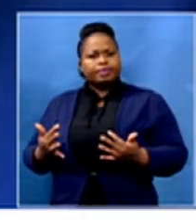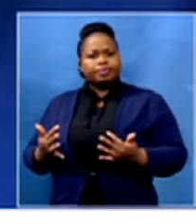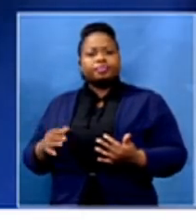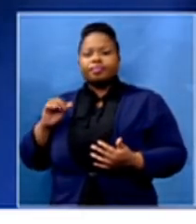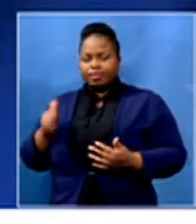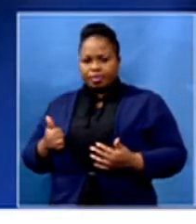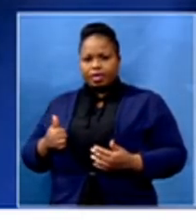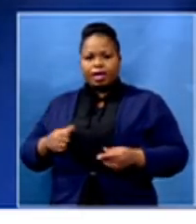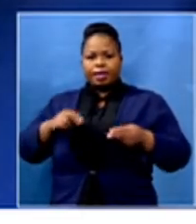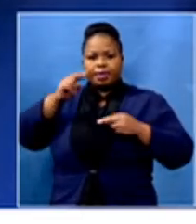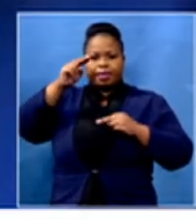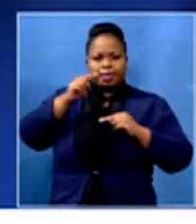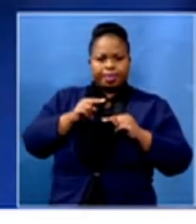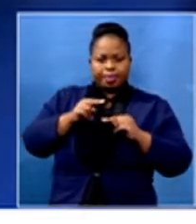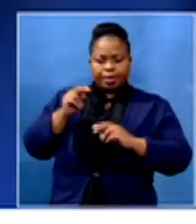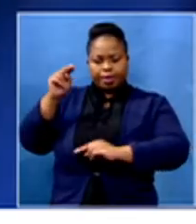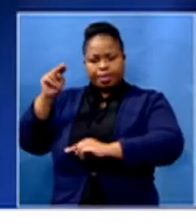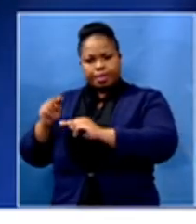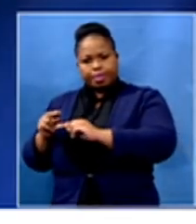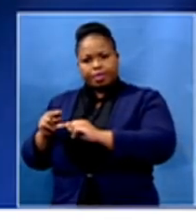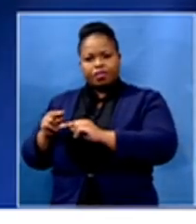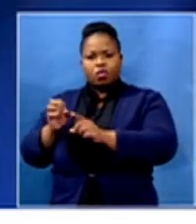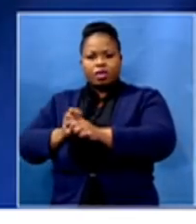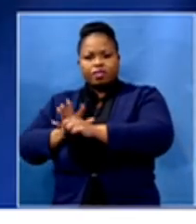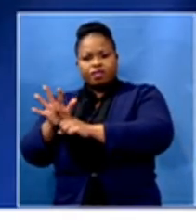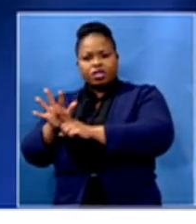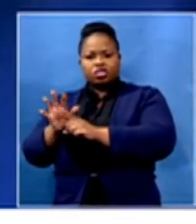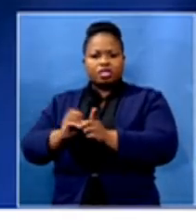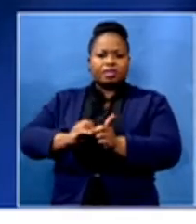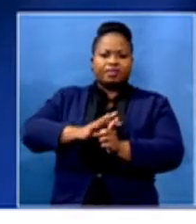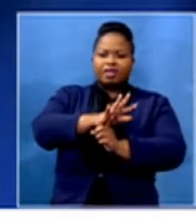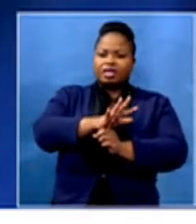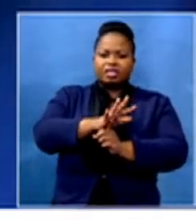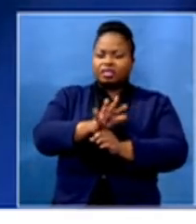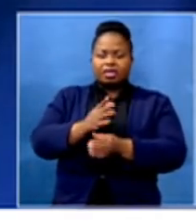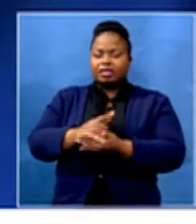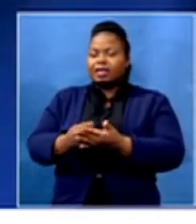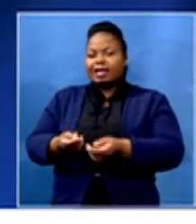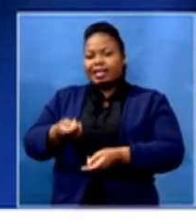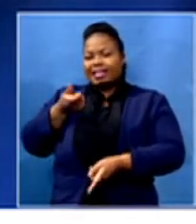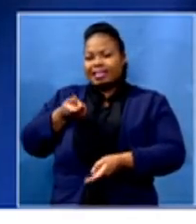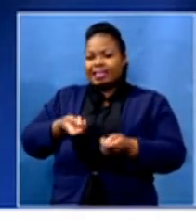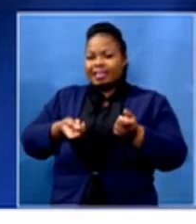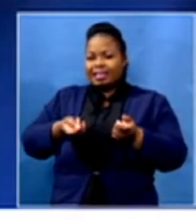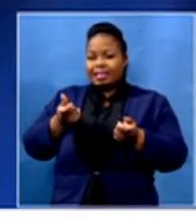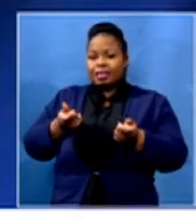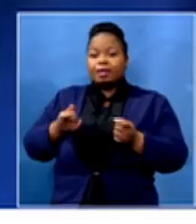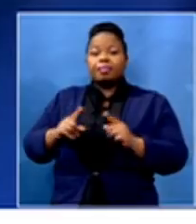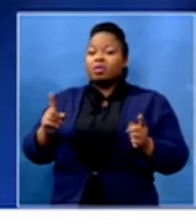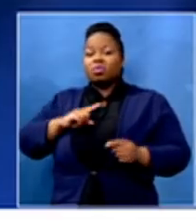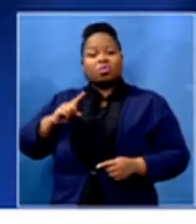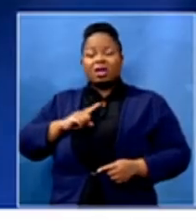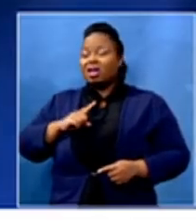of reducing the numbers of infection that we could have had at the time. We would have really long passed